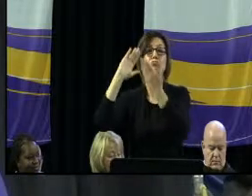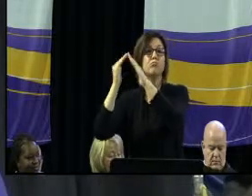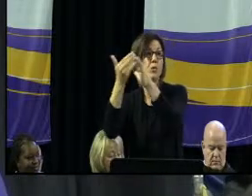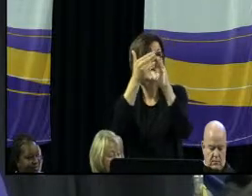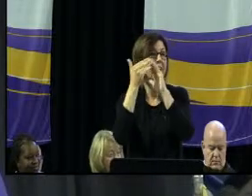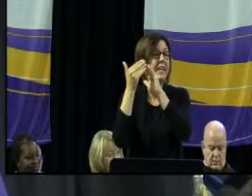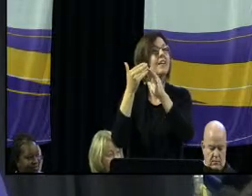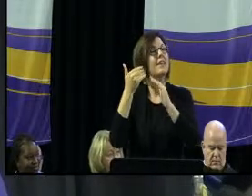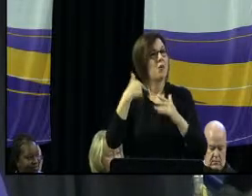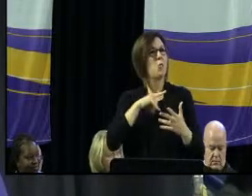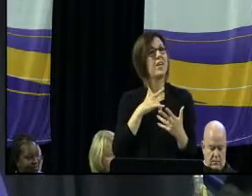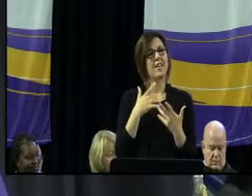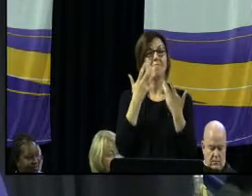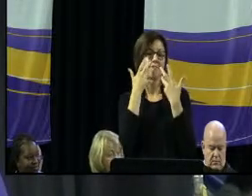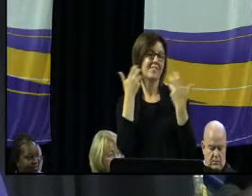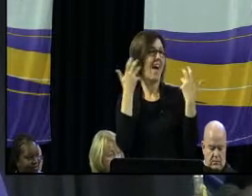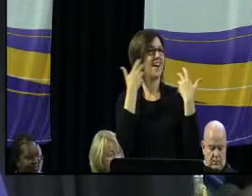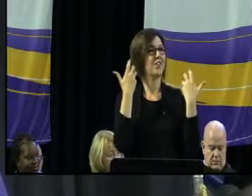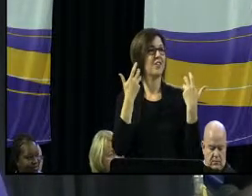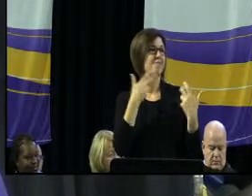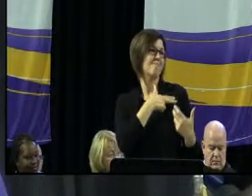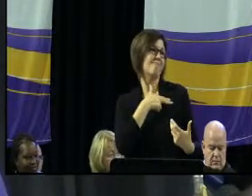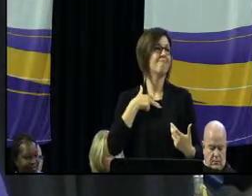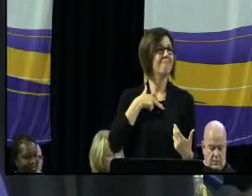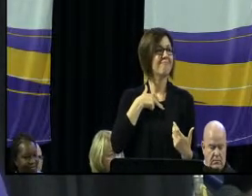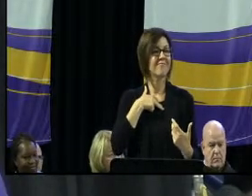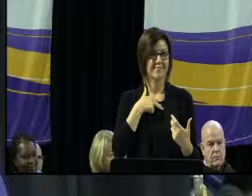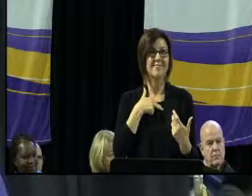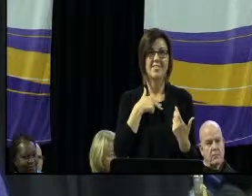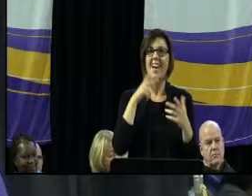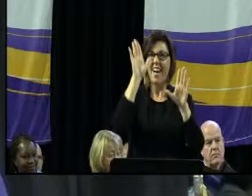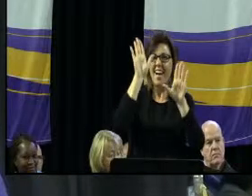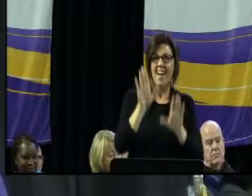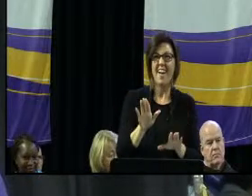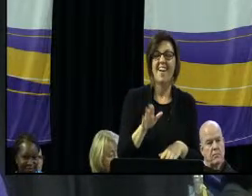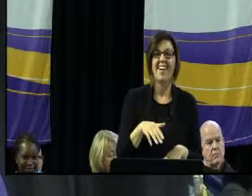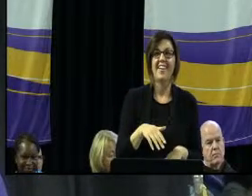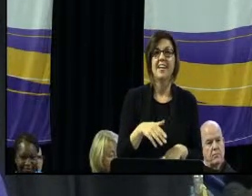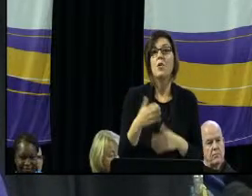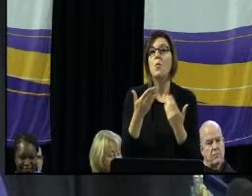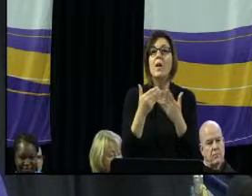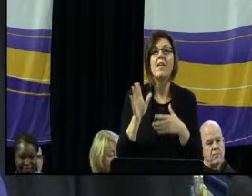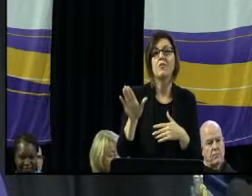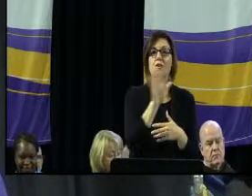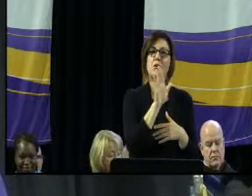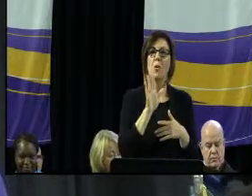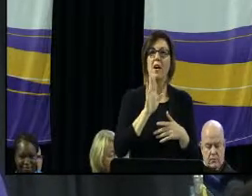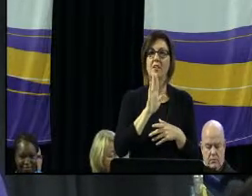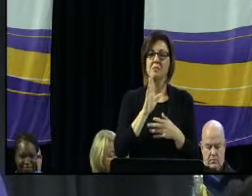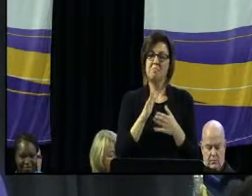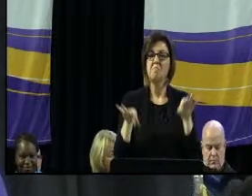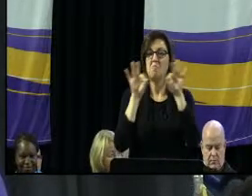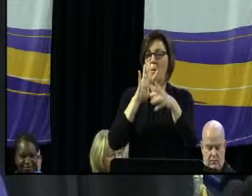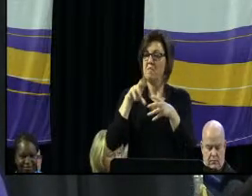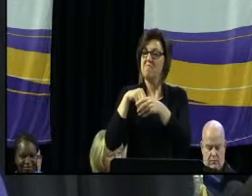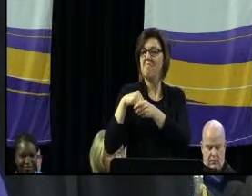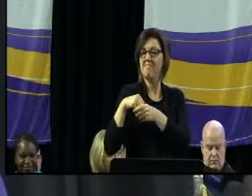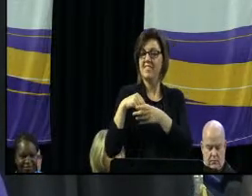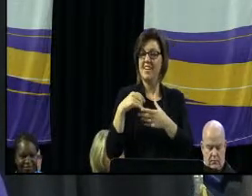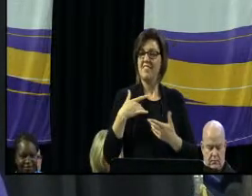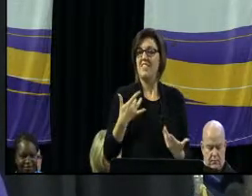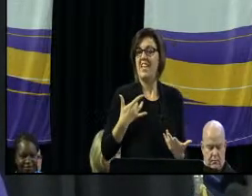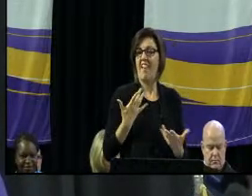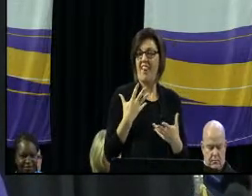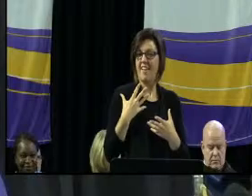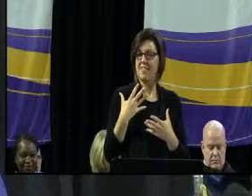carries that Wilson Tiger badge of excellence everywhere. Whatever your niche may be, go forth and be formidable. We're Wilson